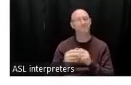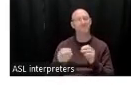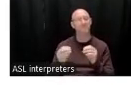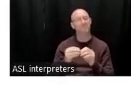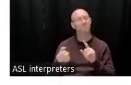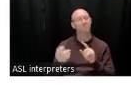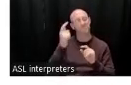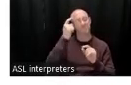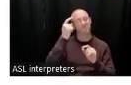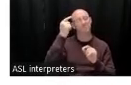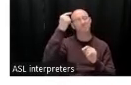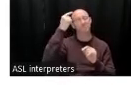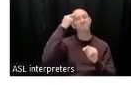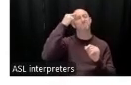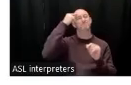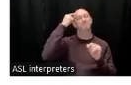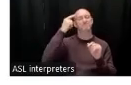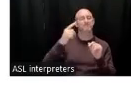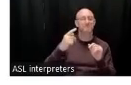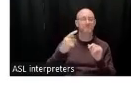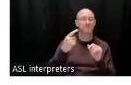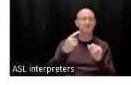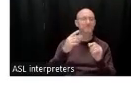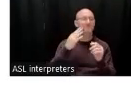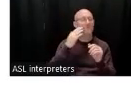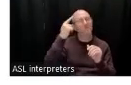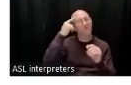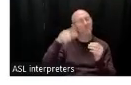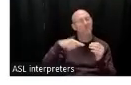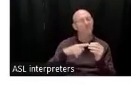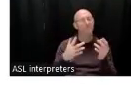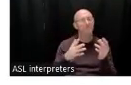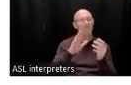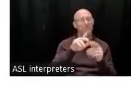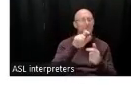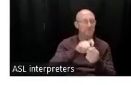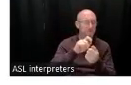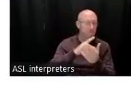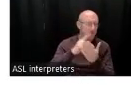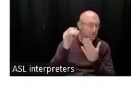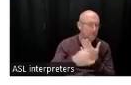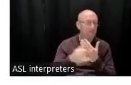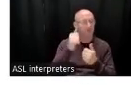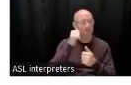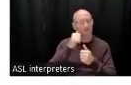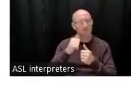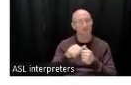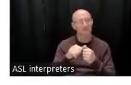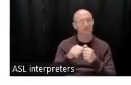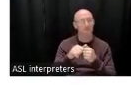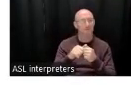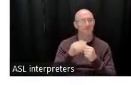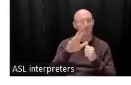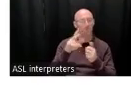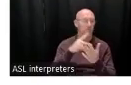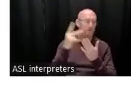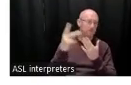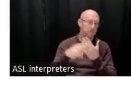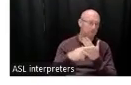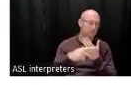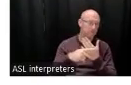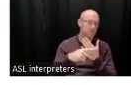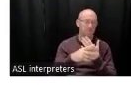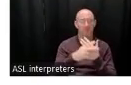reviewers notice and think about your specific project and remember your project and kind of put